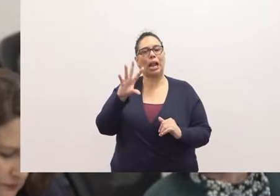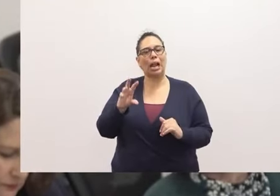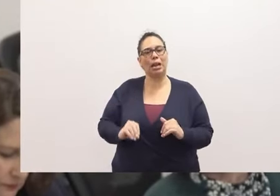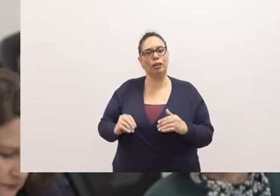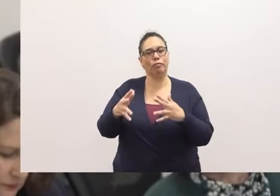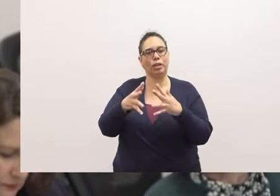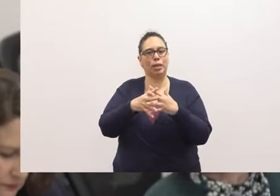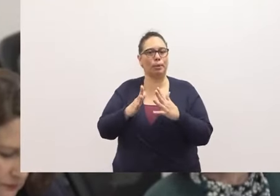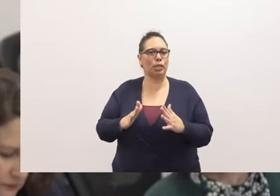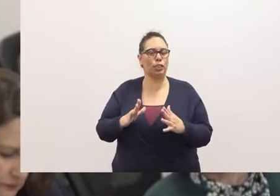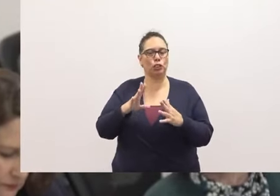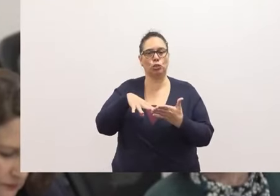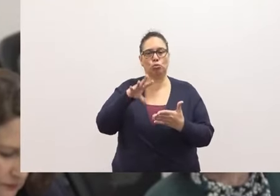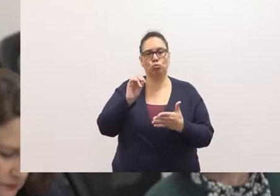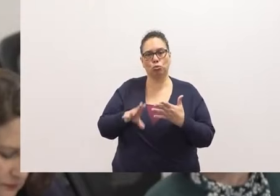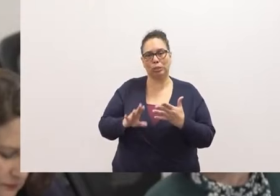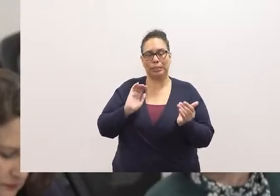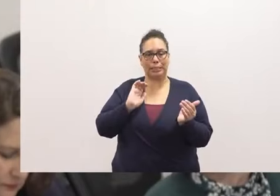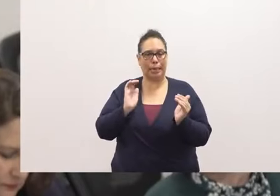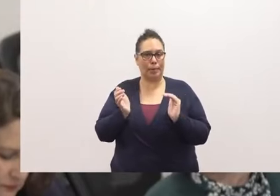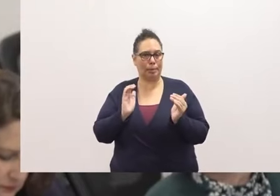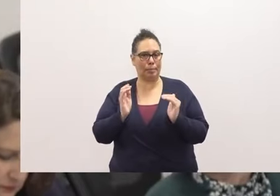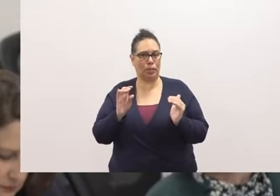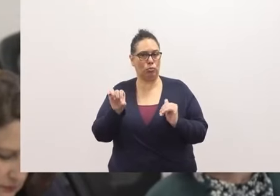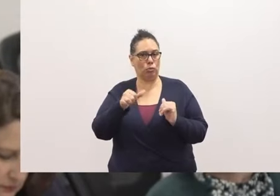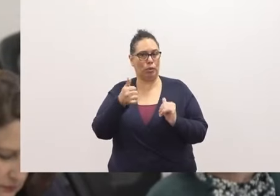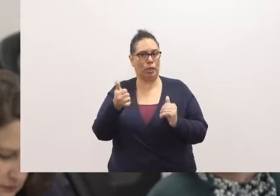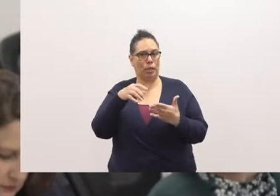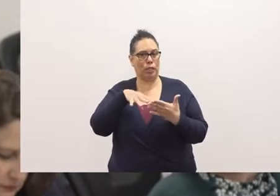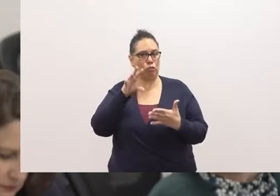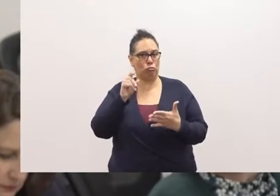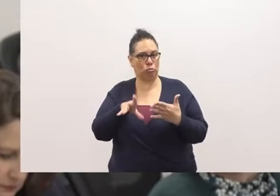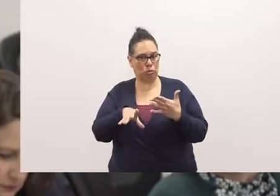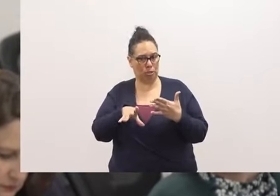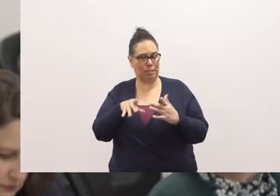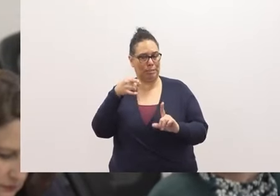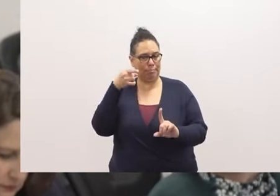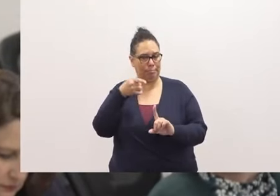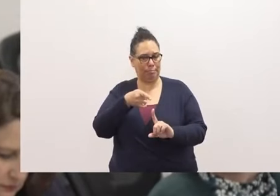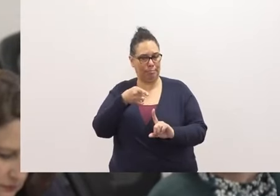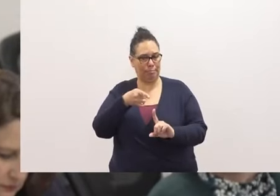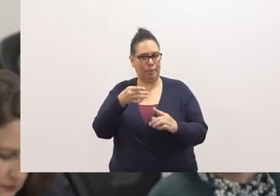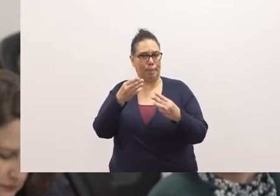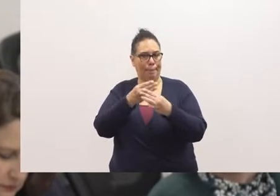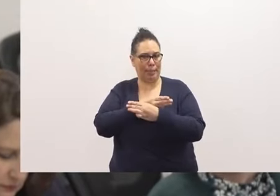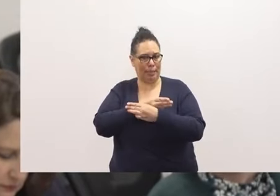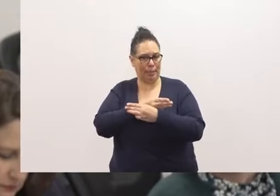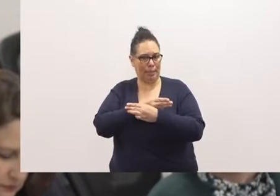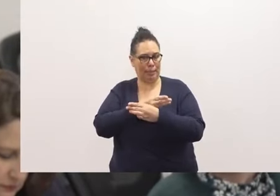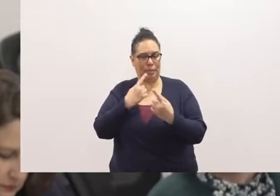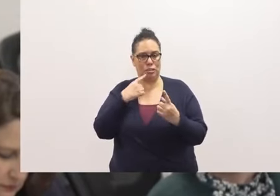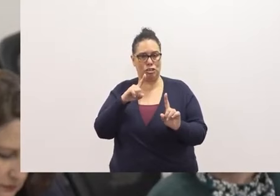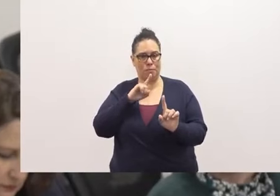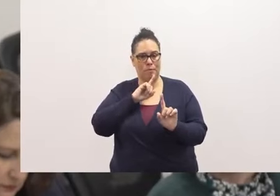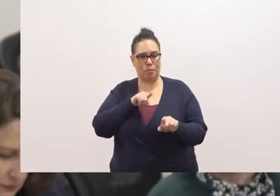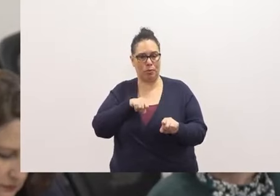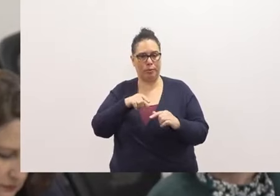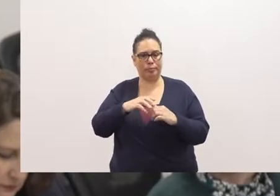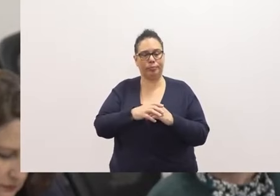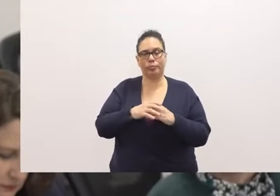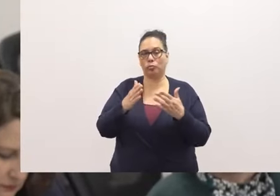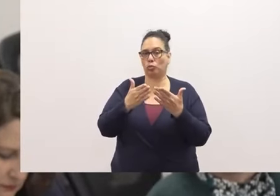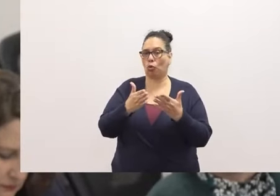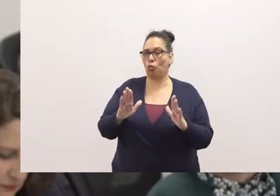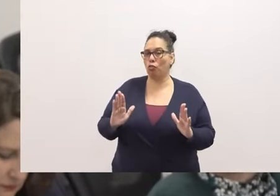American students did compared to all other students in specifically math on the achievement report.